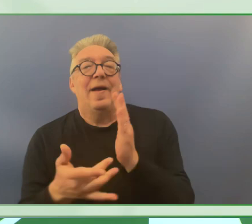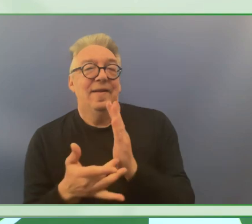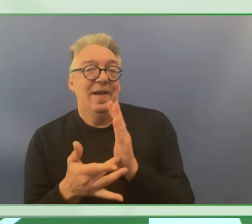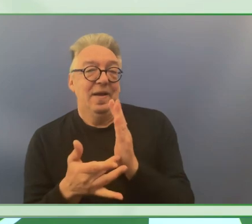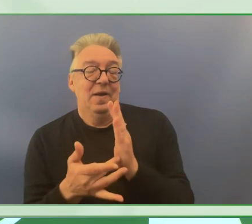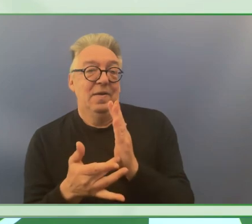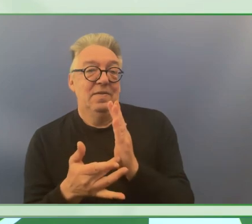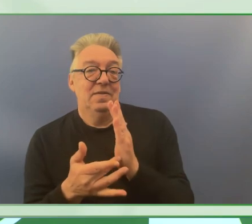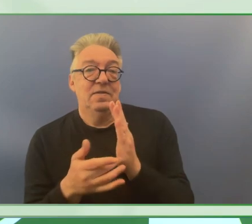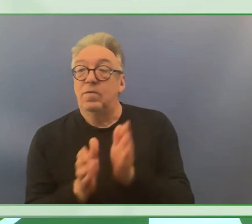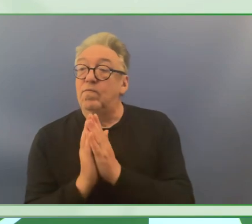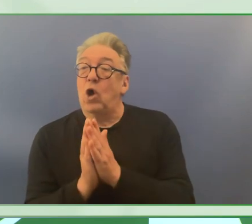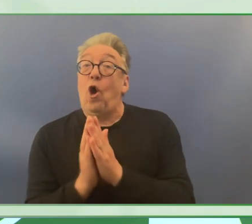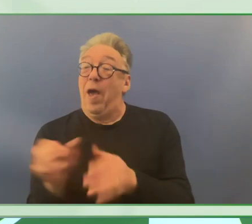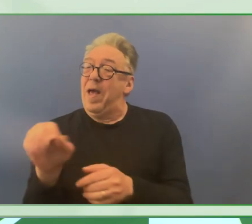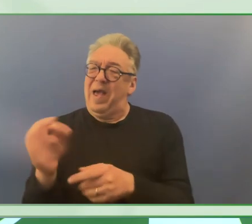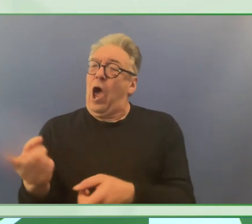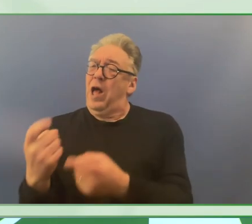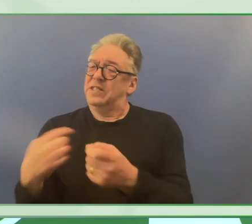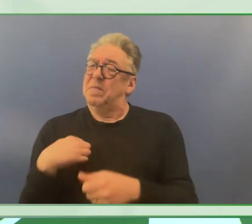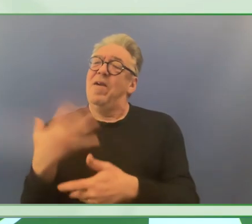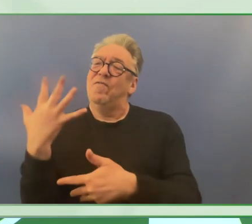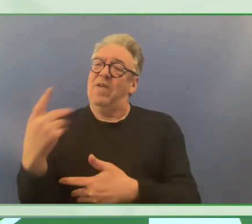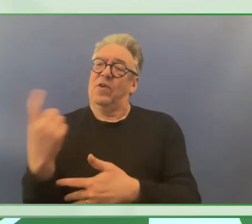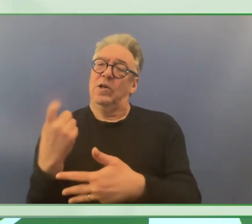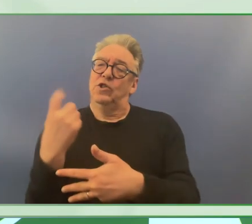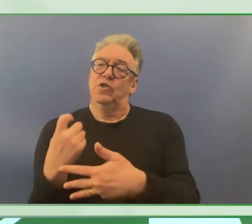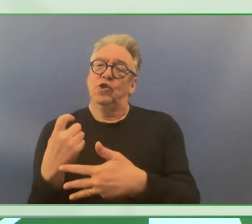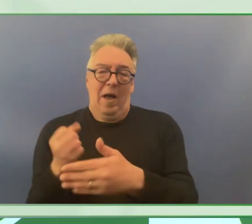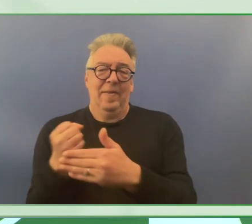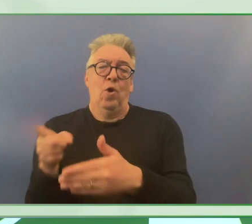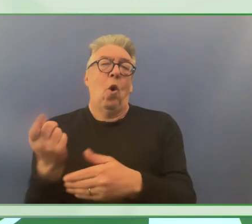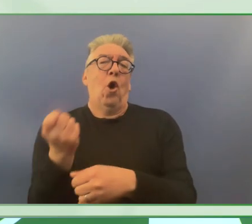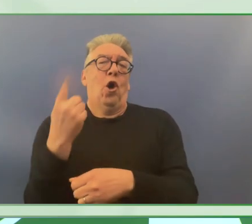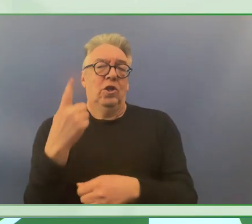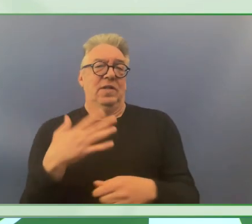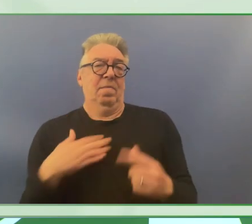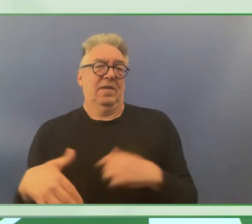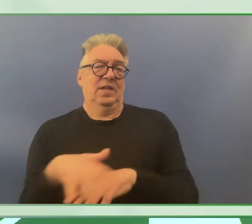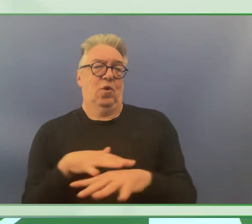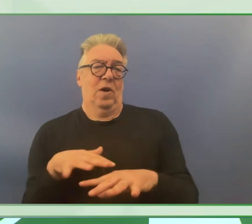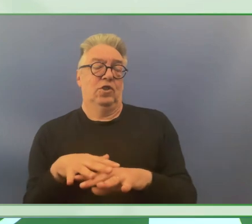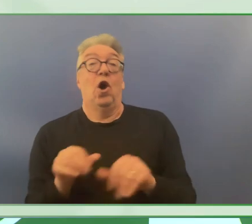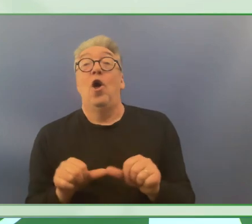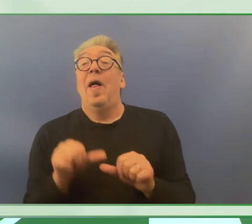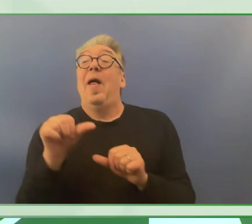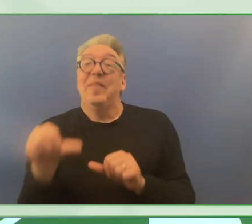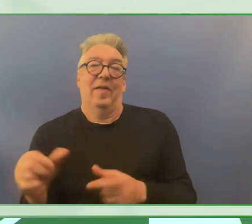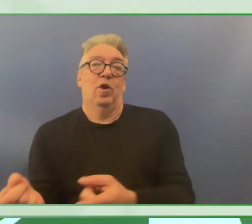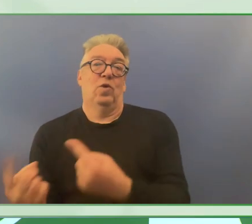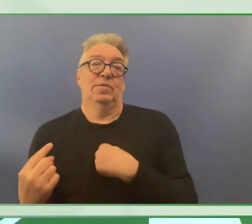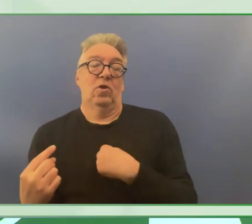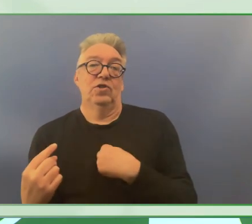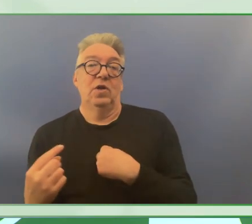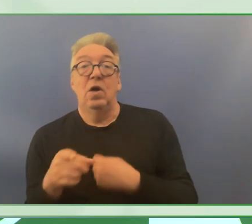ask me up to 5 questions, 1 at a time, until you have a better understanding of my situation, and then give me a response. I promise you, you will